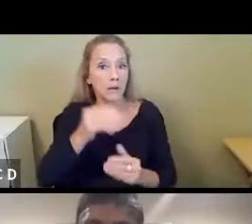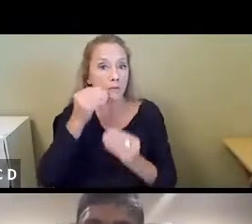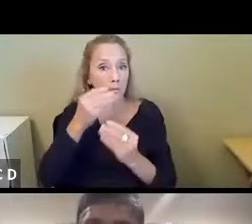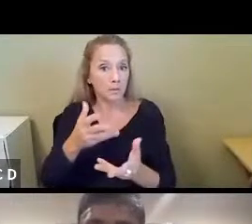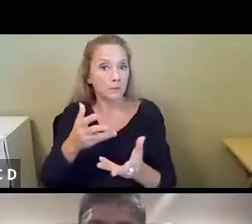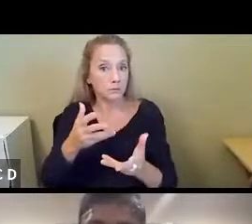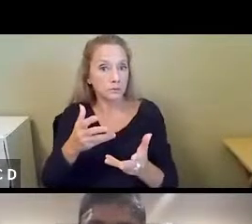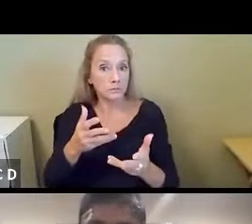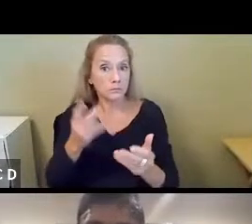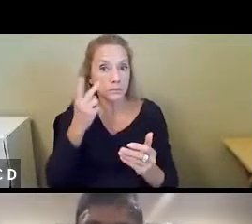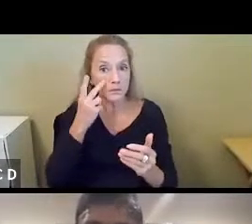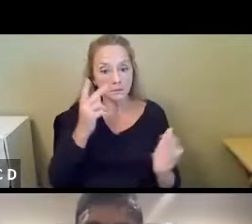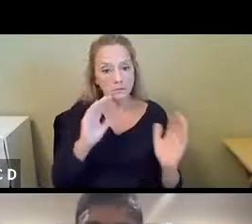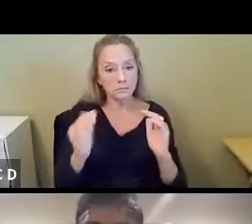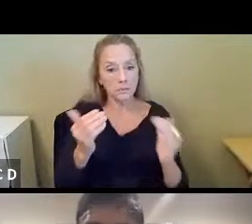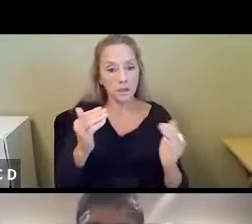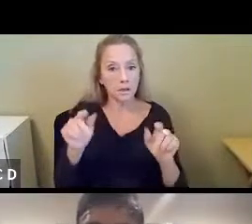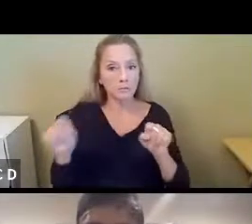counties.